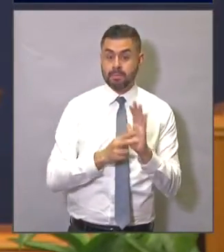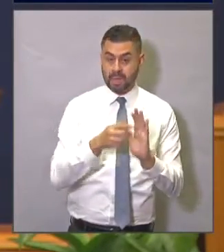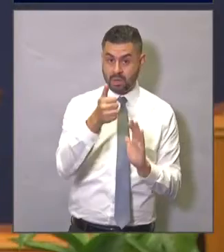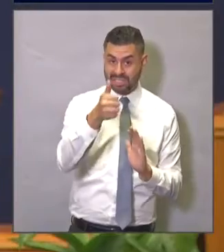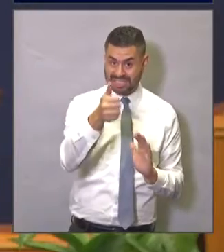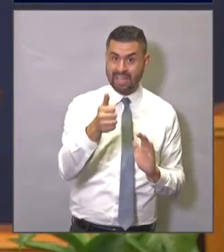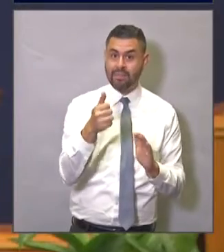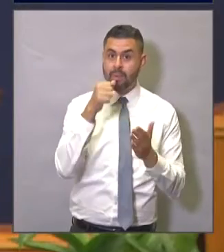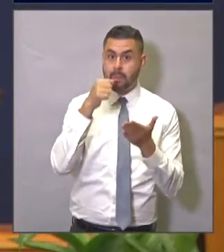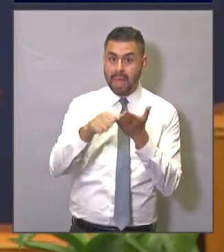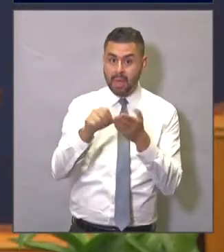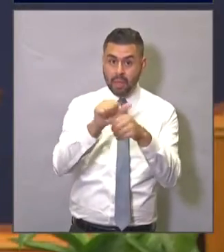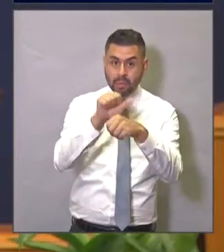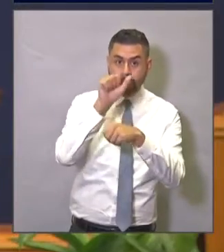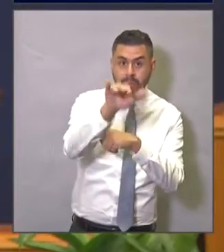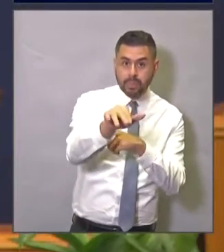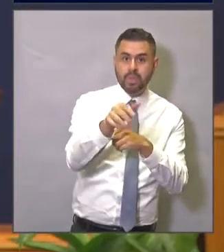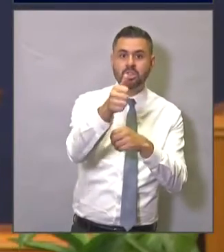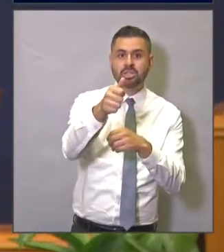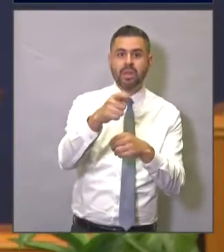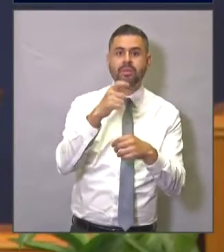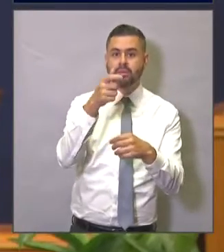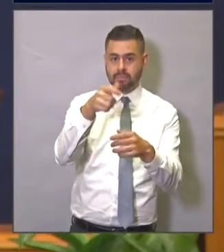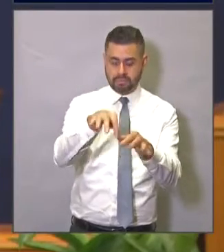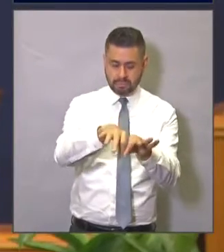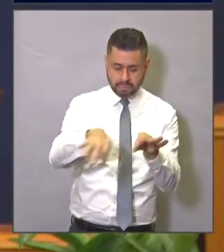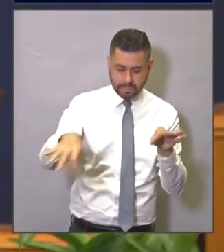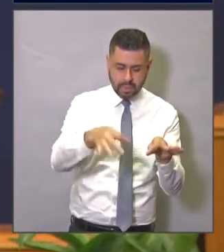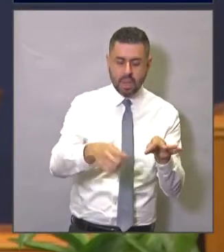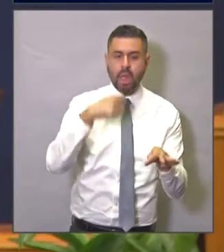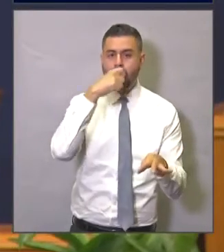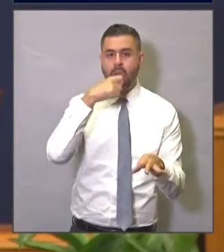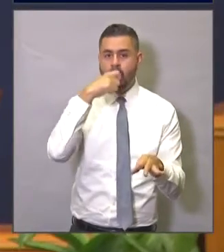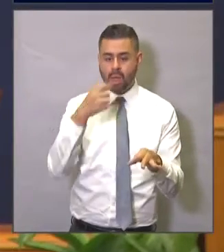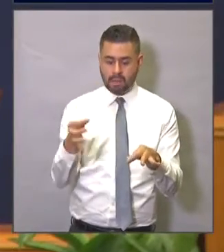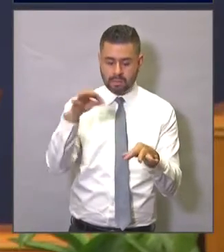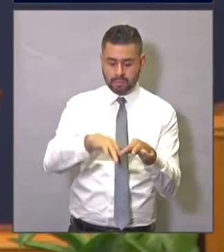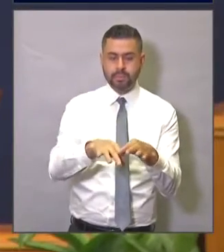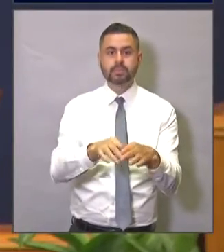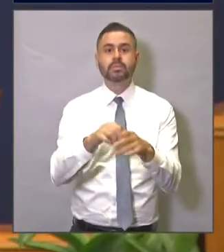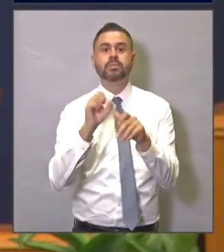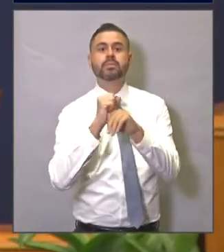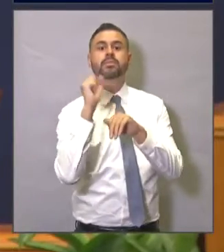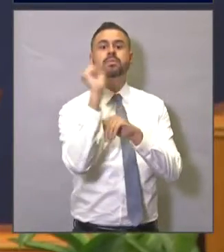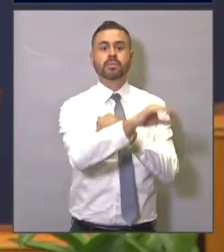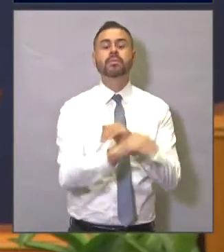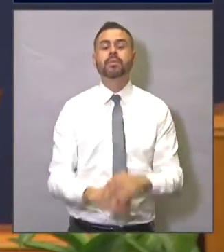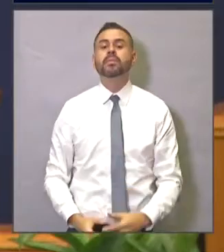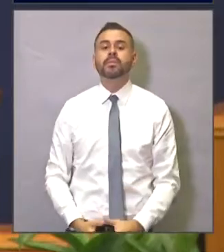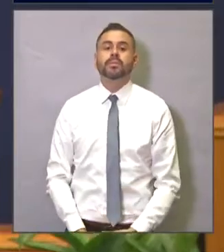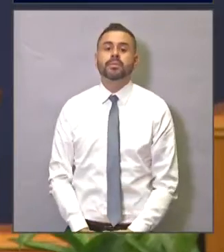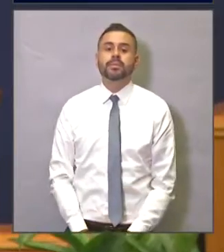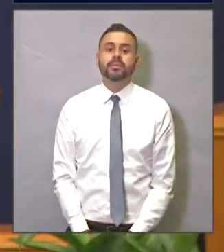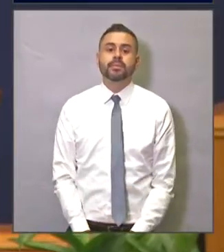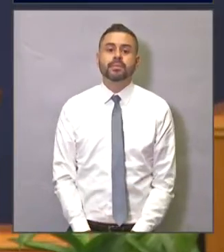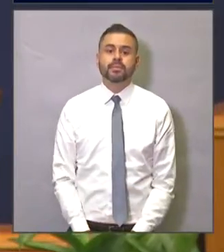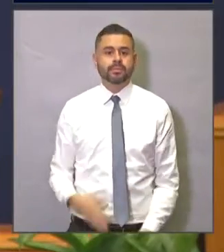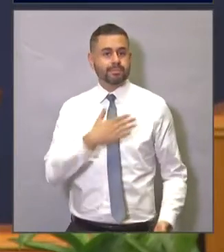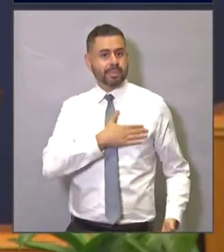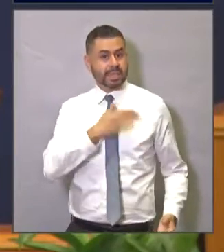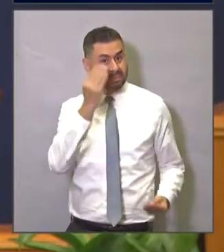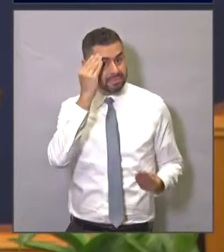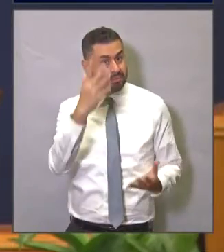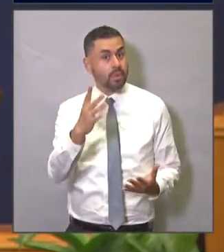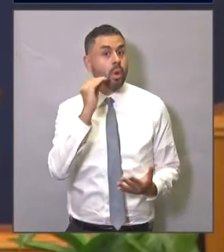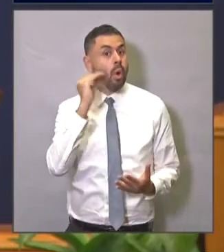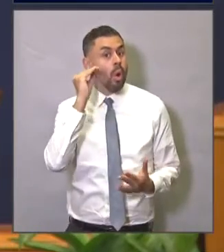testing kit mailed to their home where they can self-swab and then mail the sample back to a lab if they meet certain criteria. Please know that these